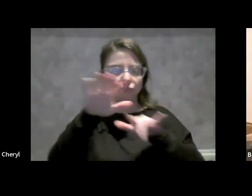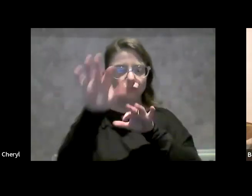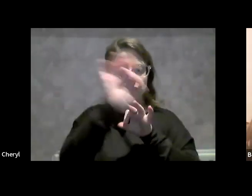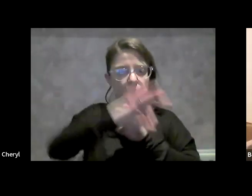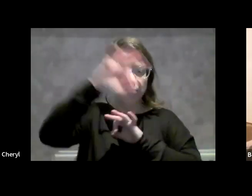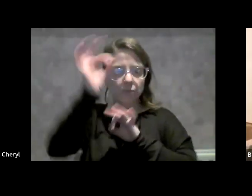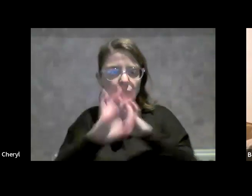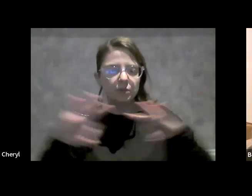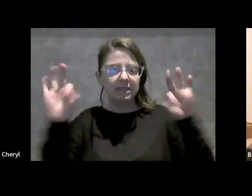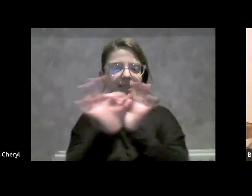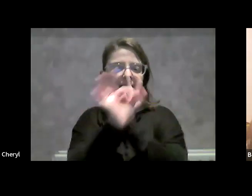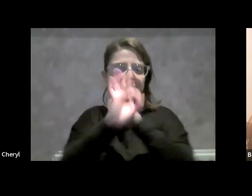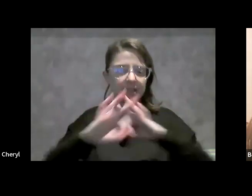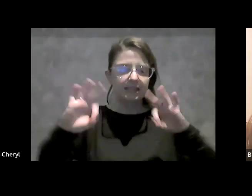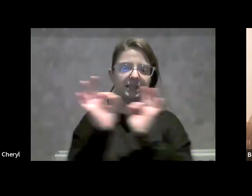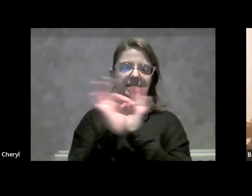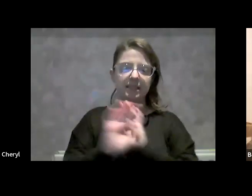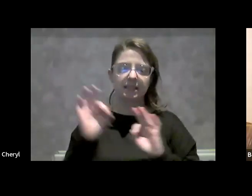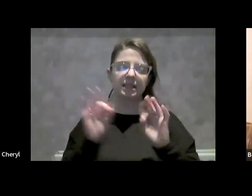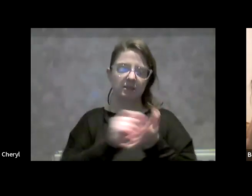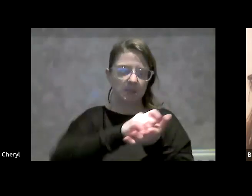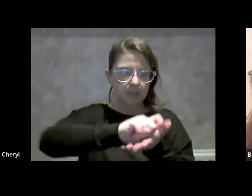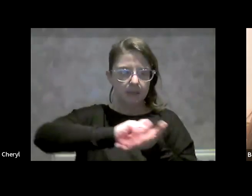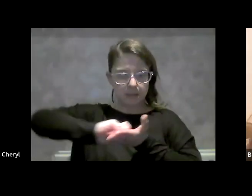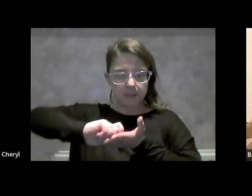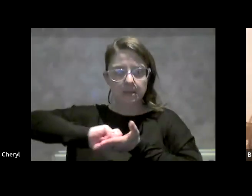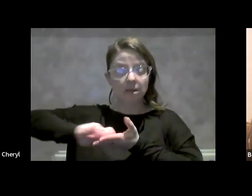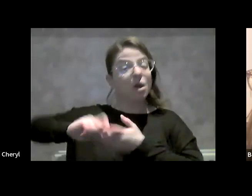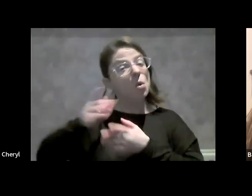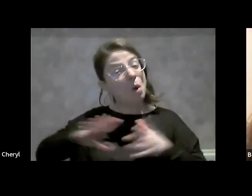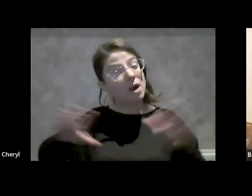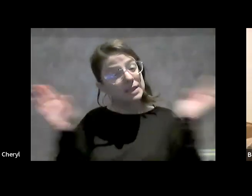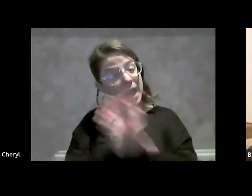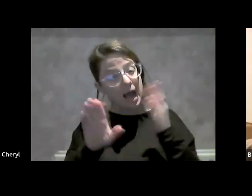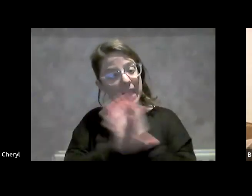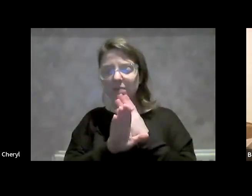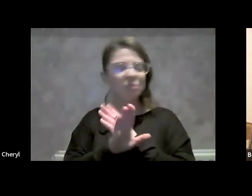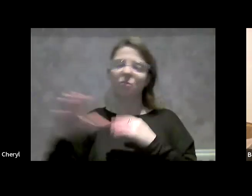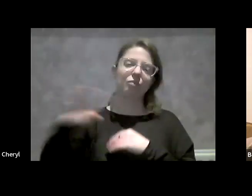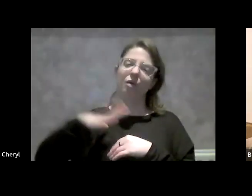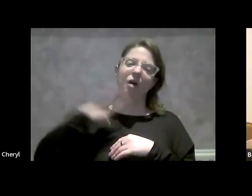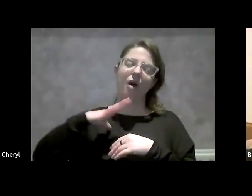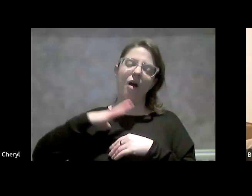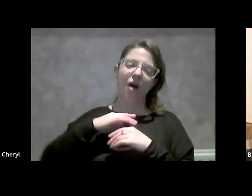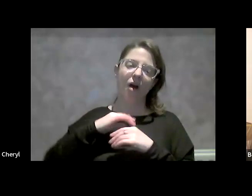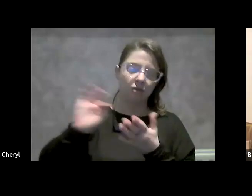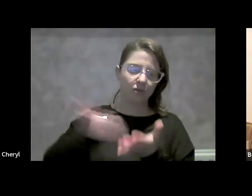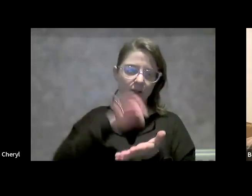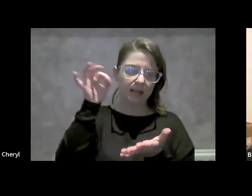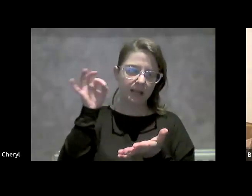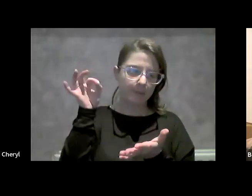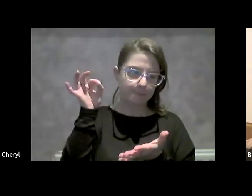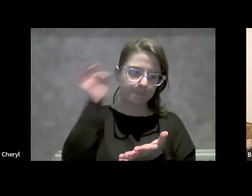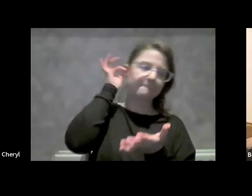notes, crescendos in deep blue ink. You want us to hide, but we are already pierced into the tip of your